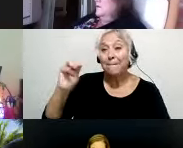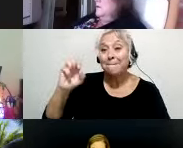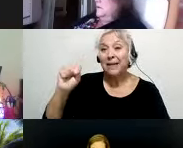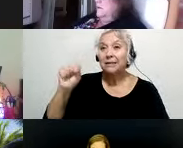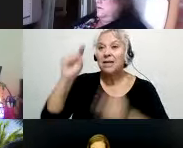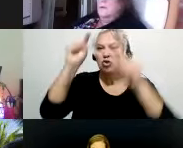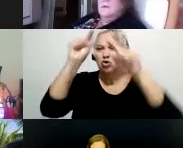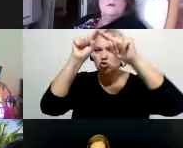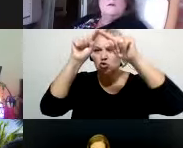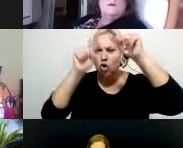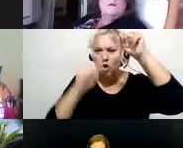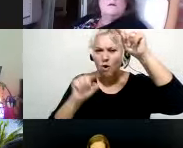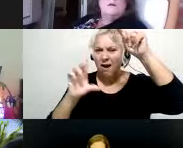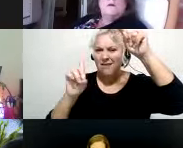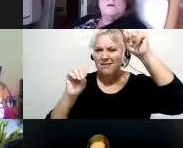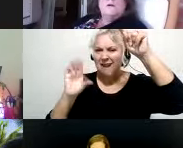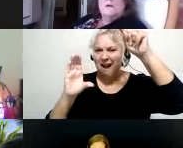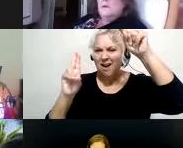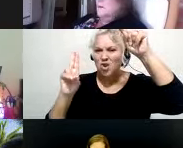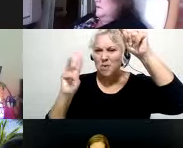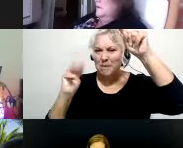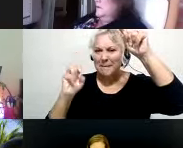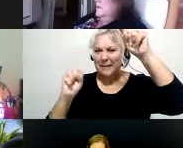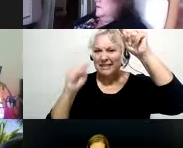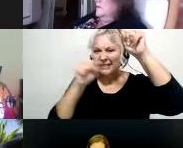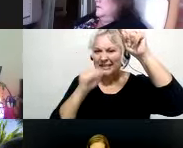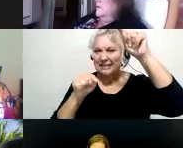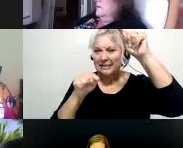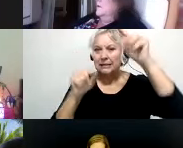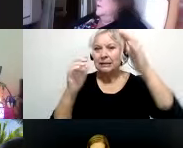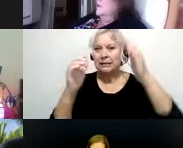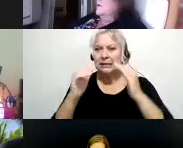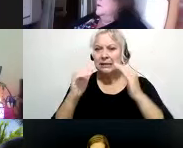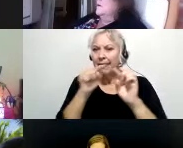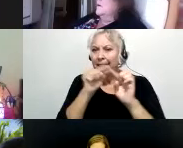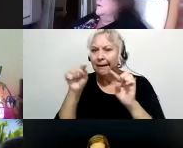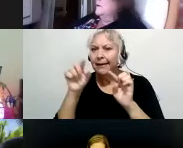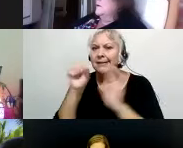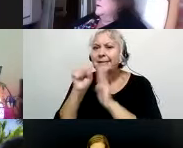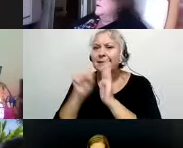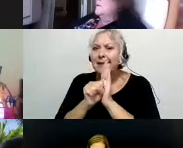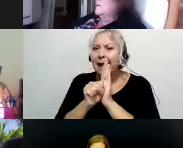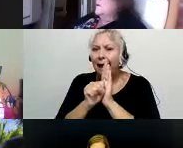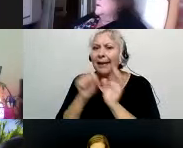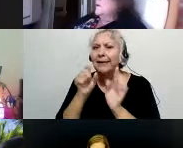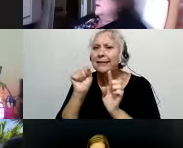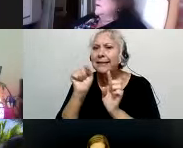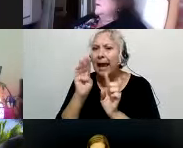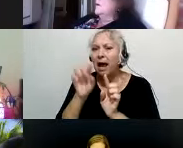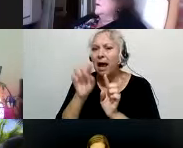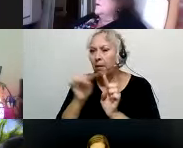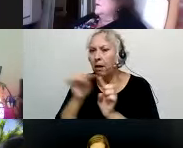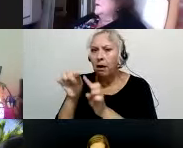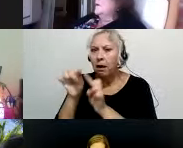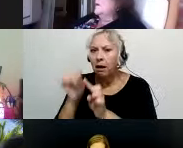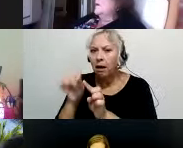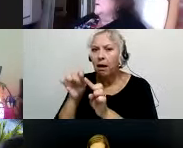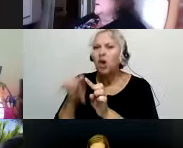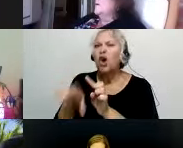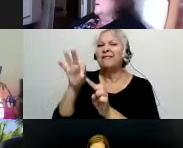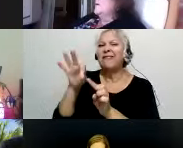to documents, and then you go to the state tab. You can find the webinar from